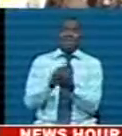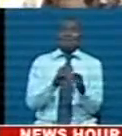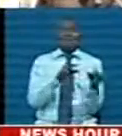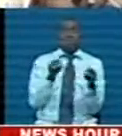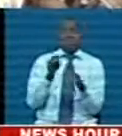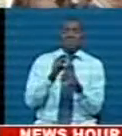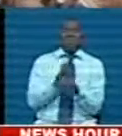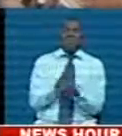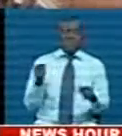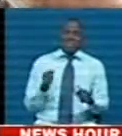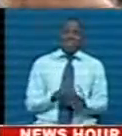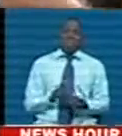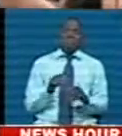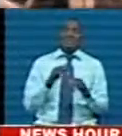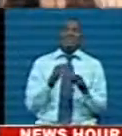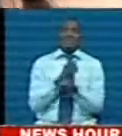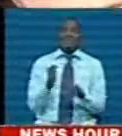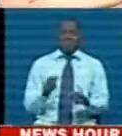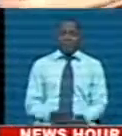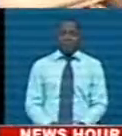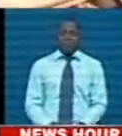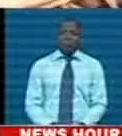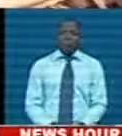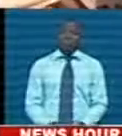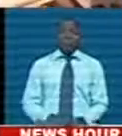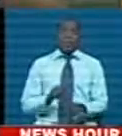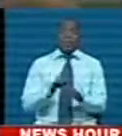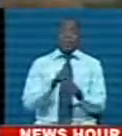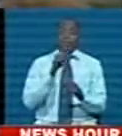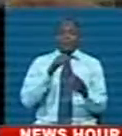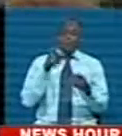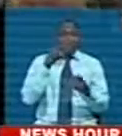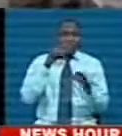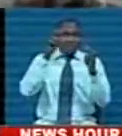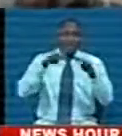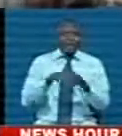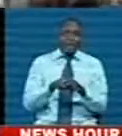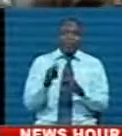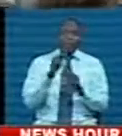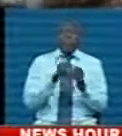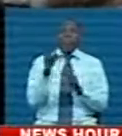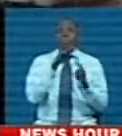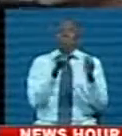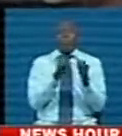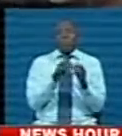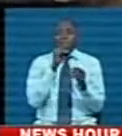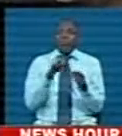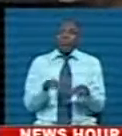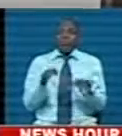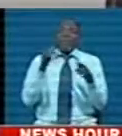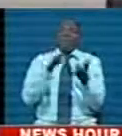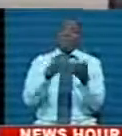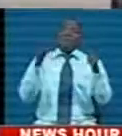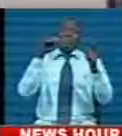them to save their families from further pain. With the rain setting in, many are worried that the floods will